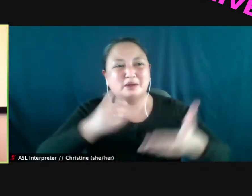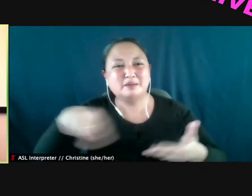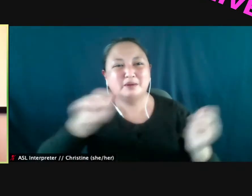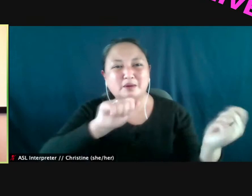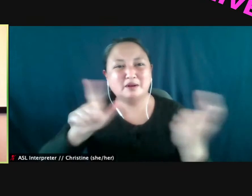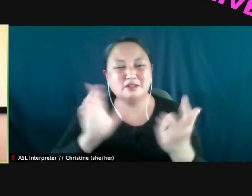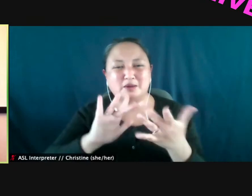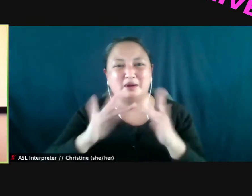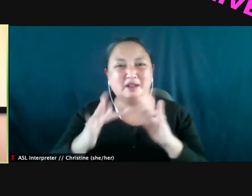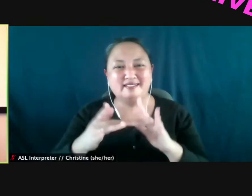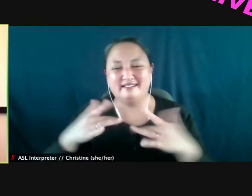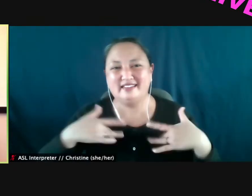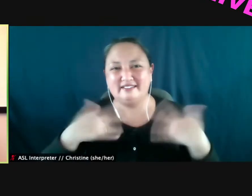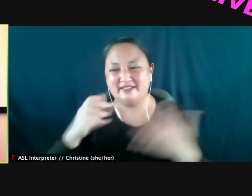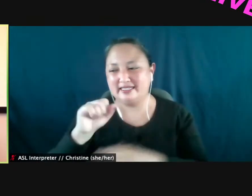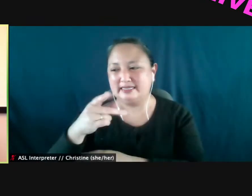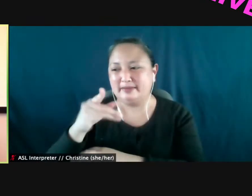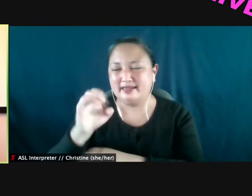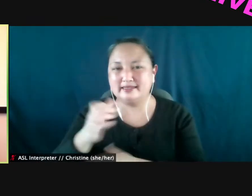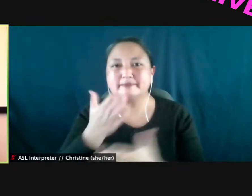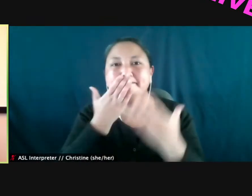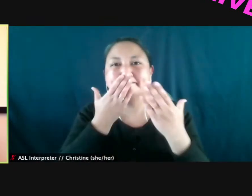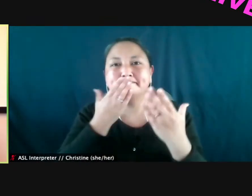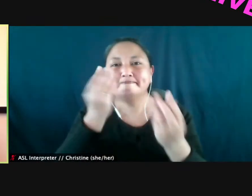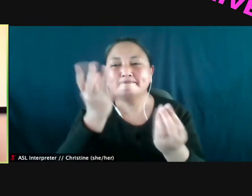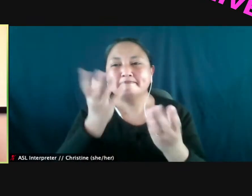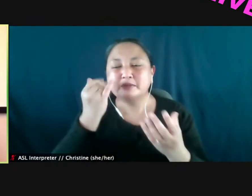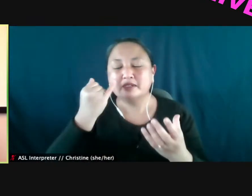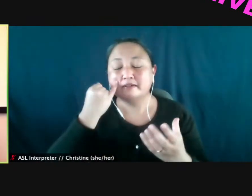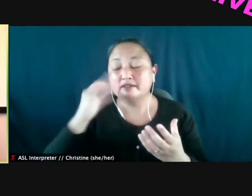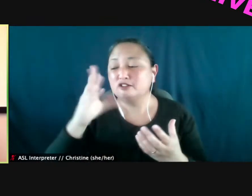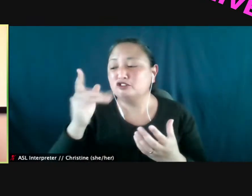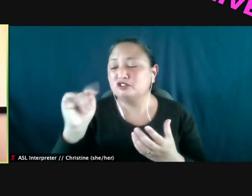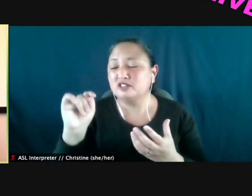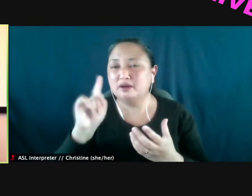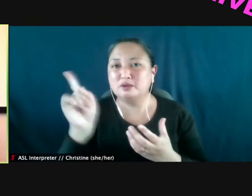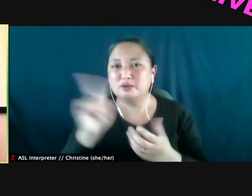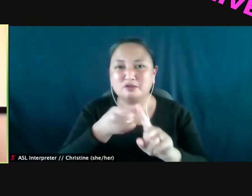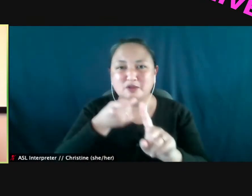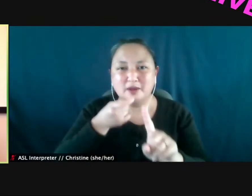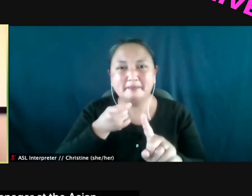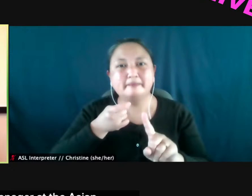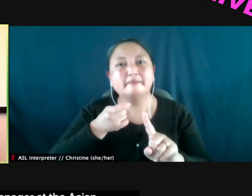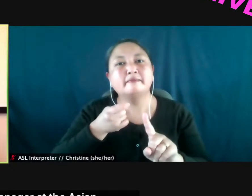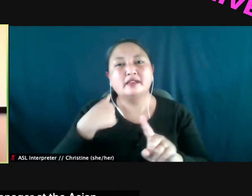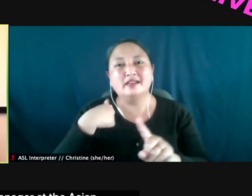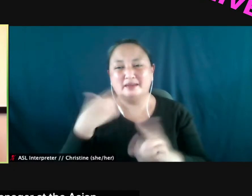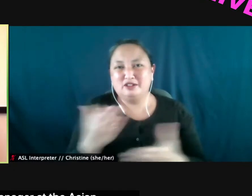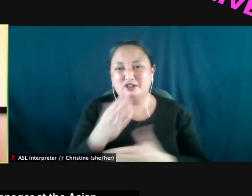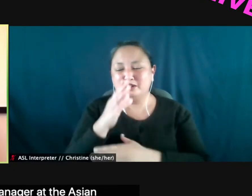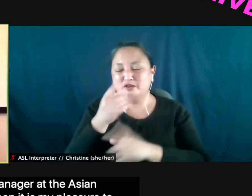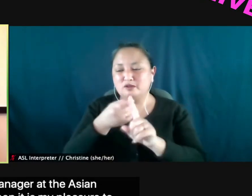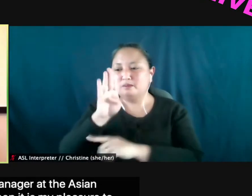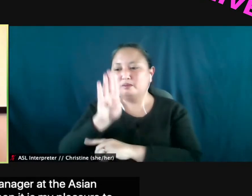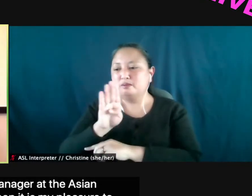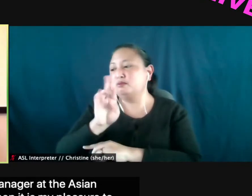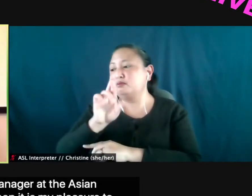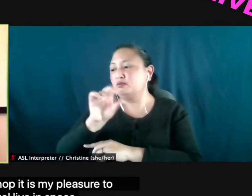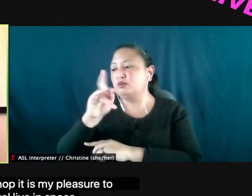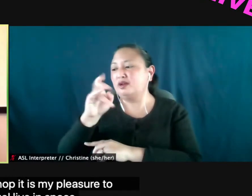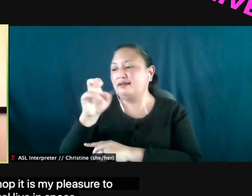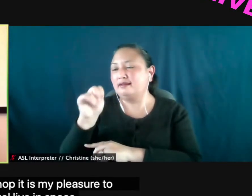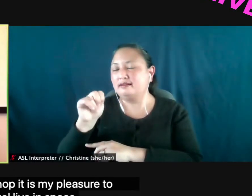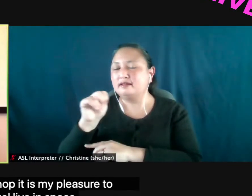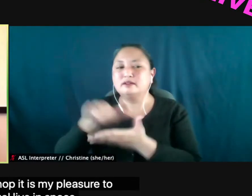our virtual event space. Please let us know in the chat where you're watching from. I'm speaking to you all from Brooklyn, New York, which is on ancestral